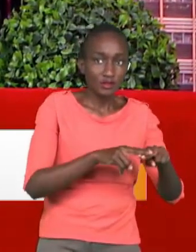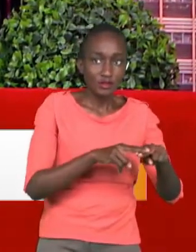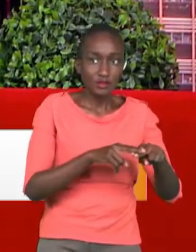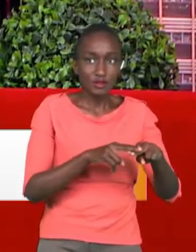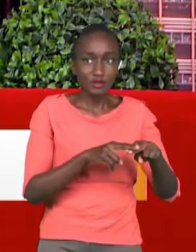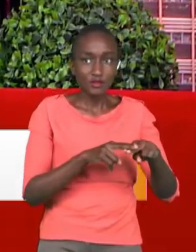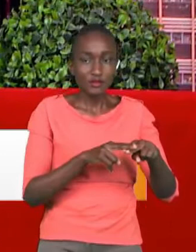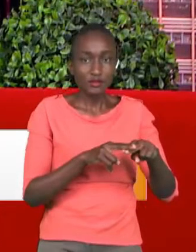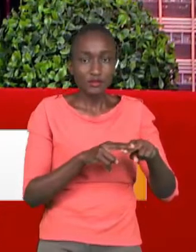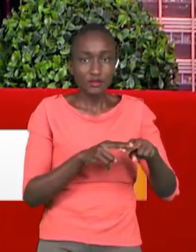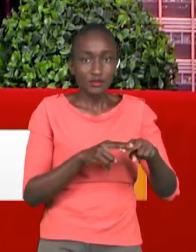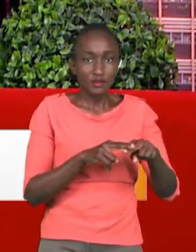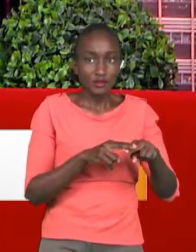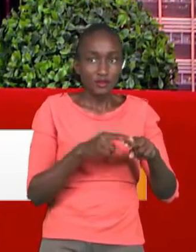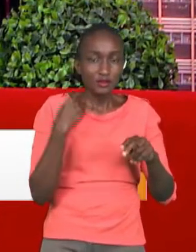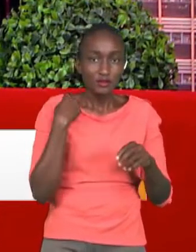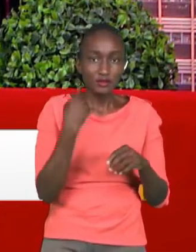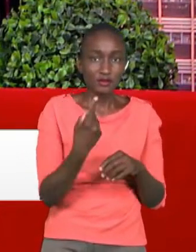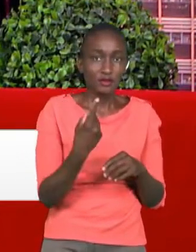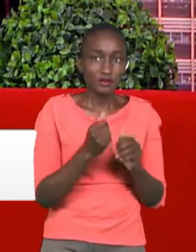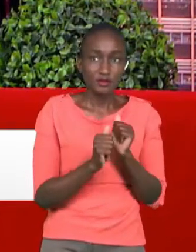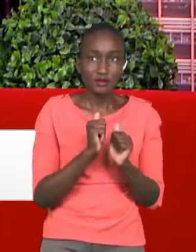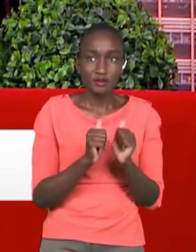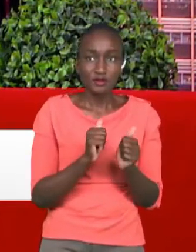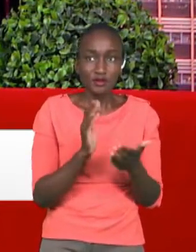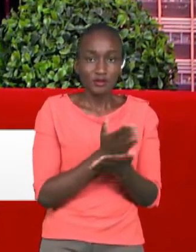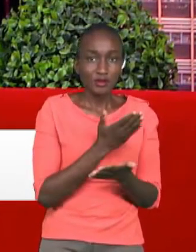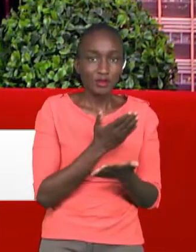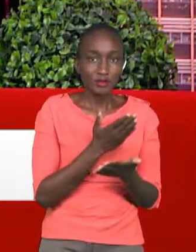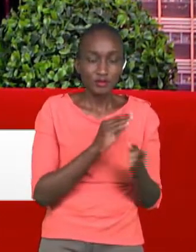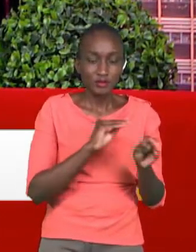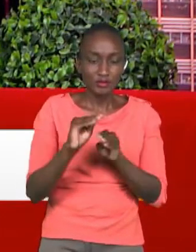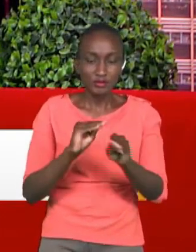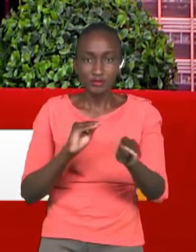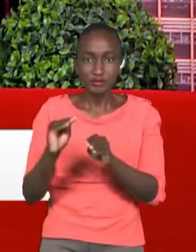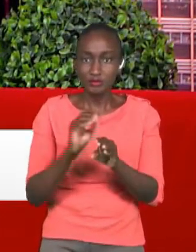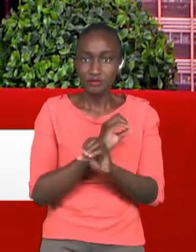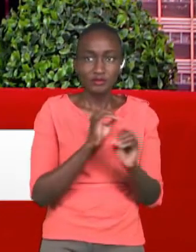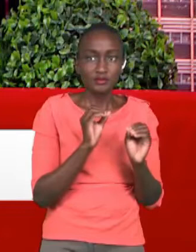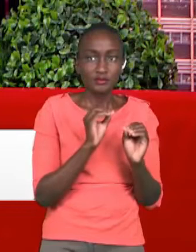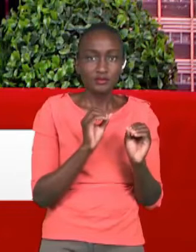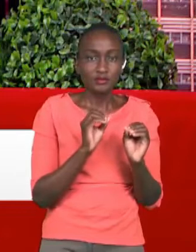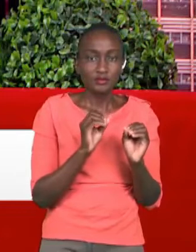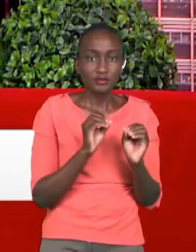leg position. Number one, because it's not the part of their movements from childhood